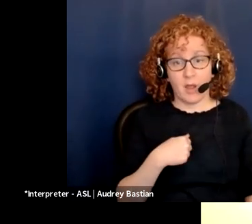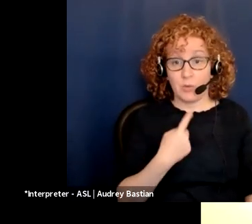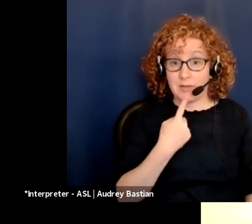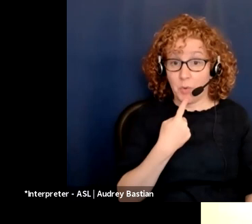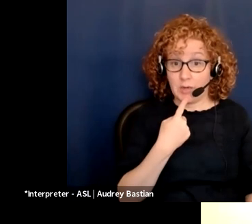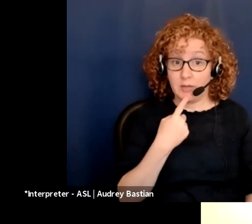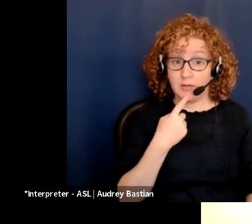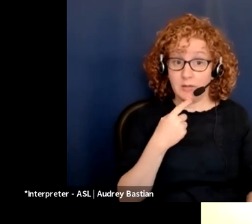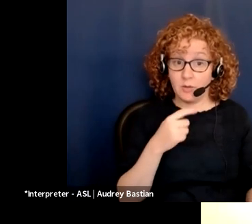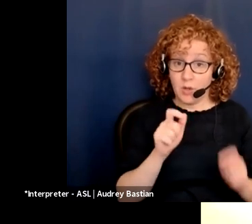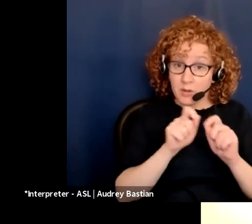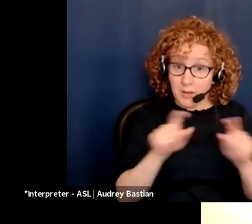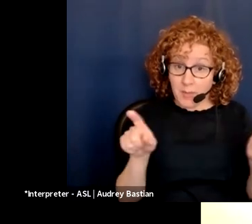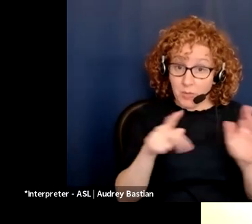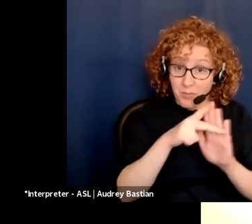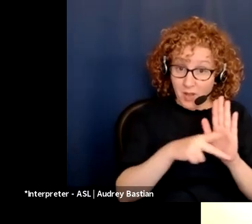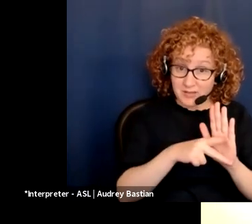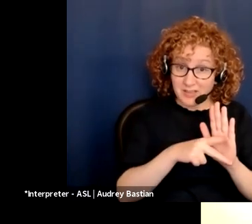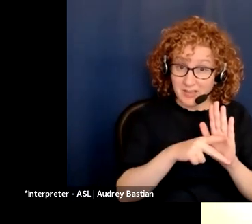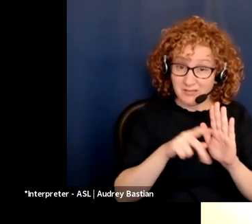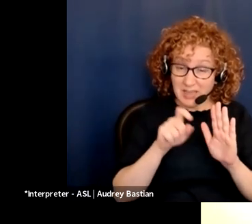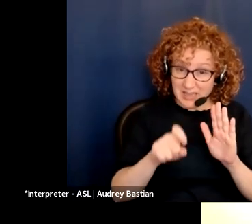came out with a policy that needed pushback.